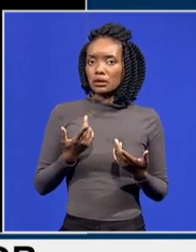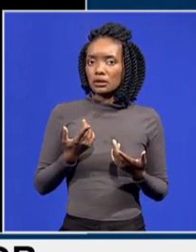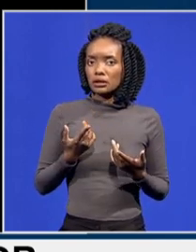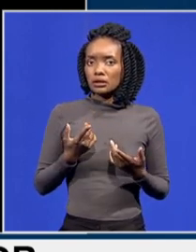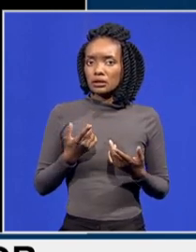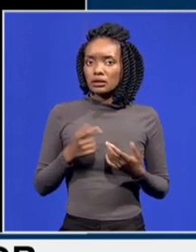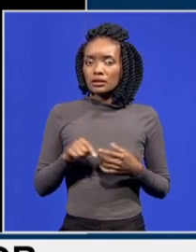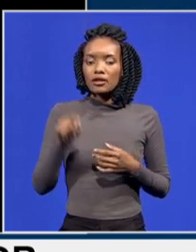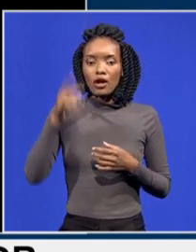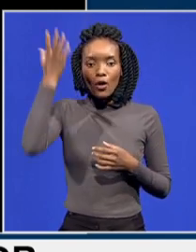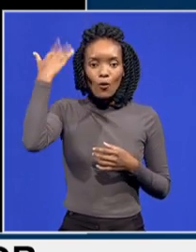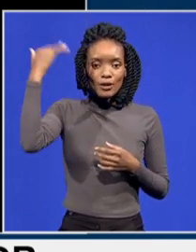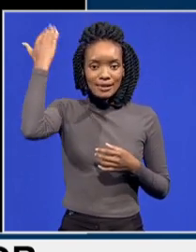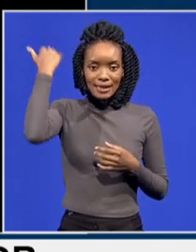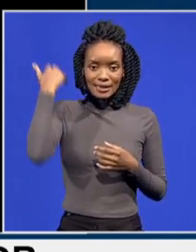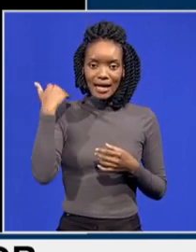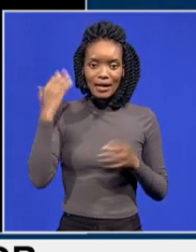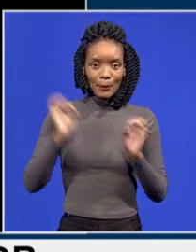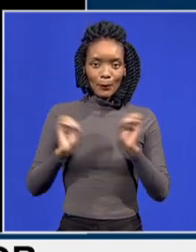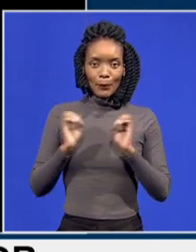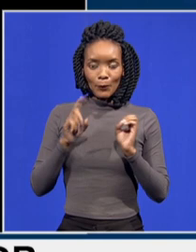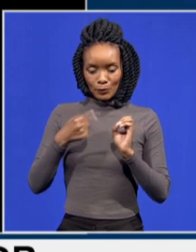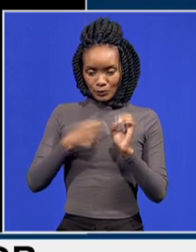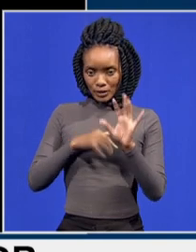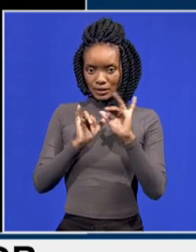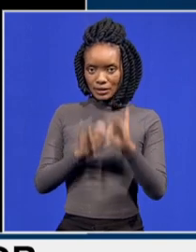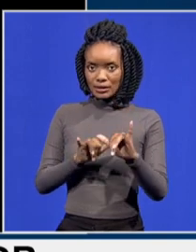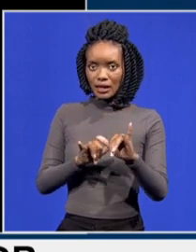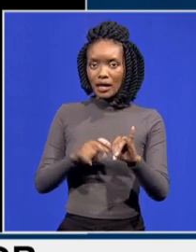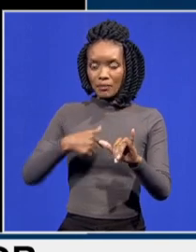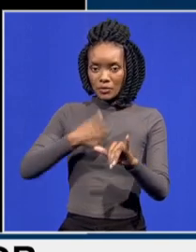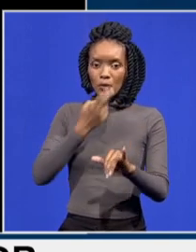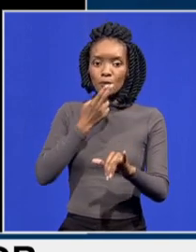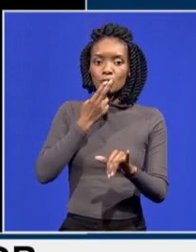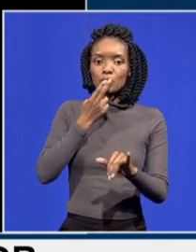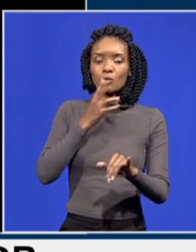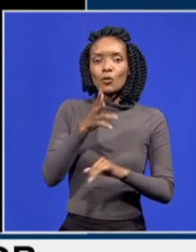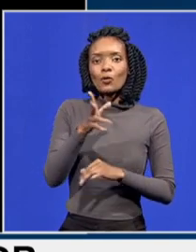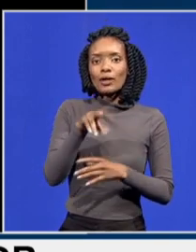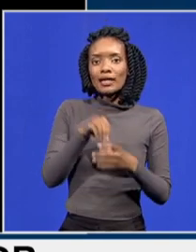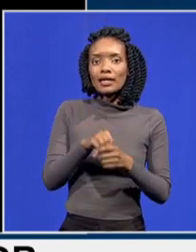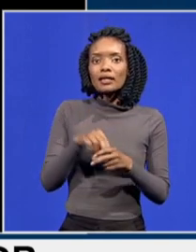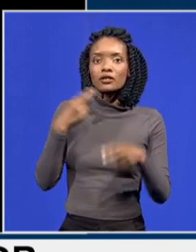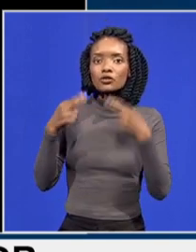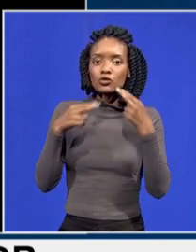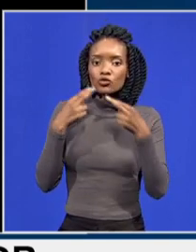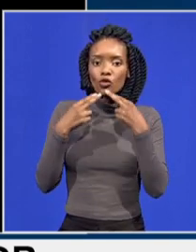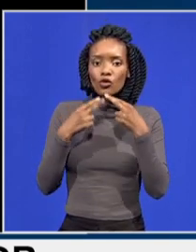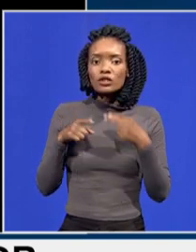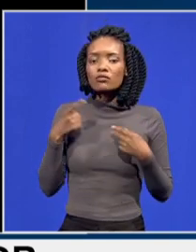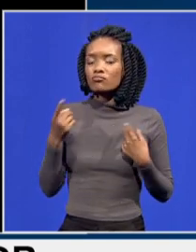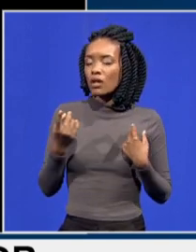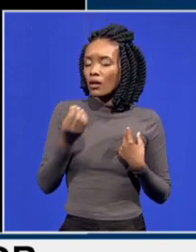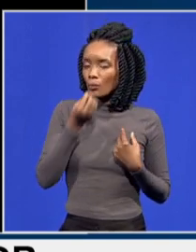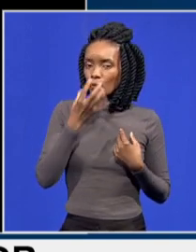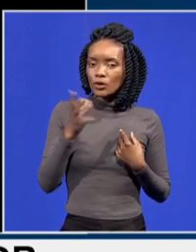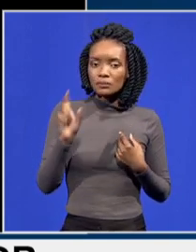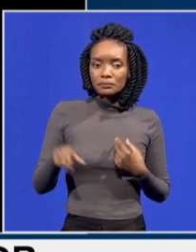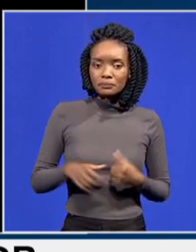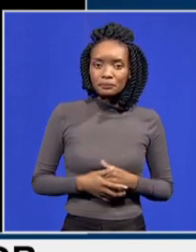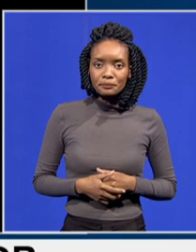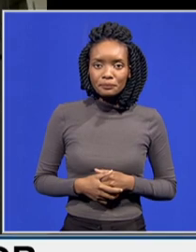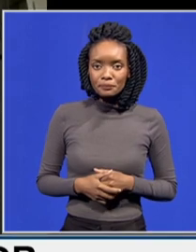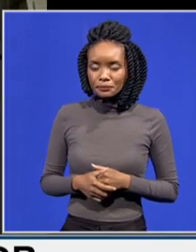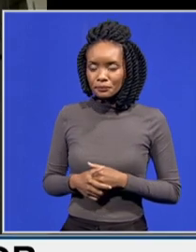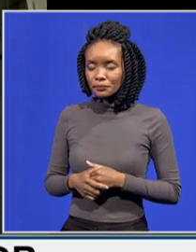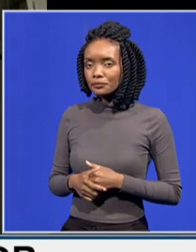and Azuma here. We are going to stay here, and I'm going to smoke in this part of the restaurant. He was a very lovely man. Yeah, well,